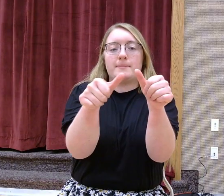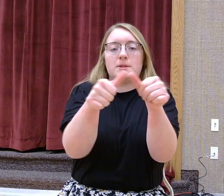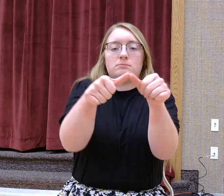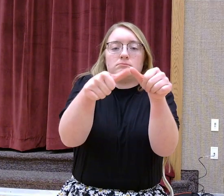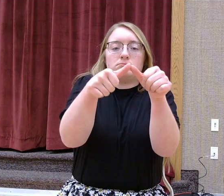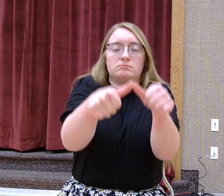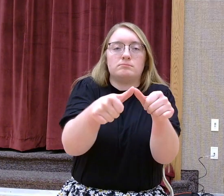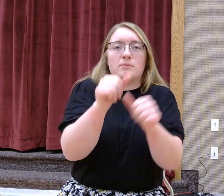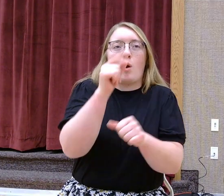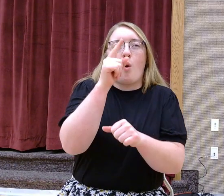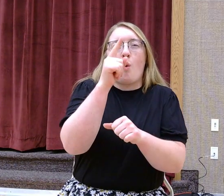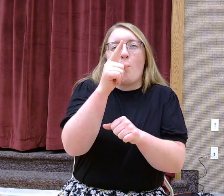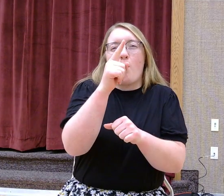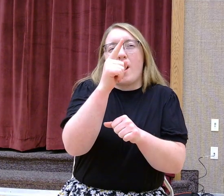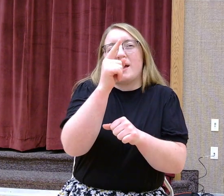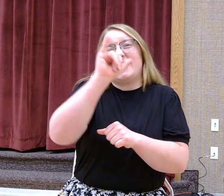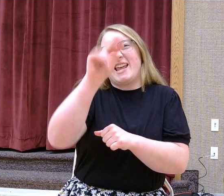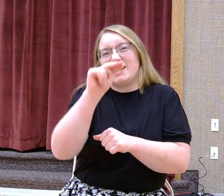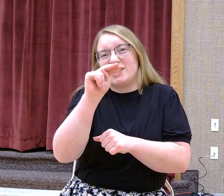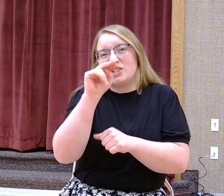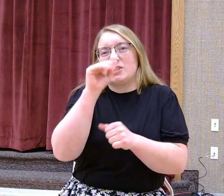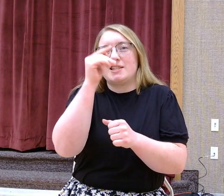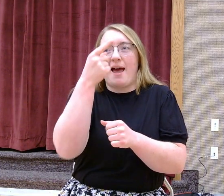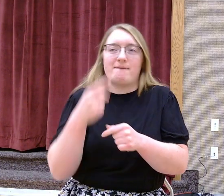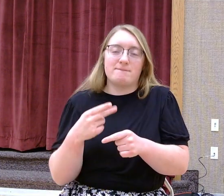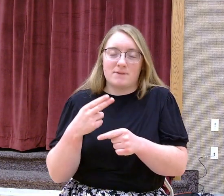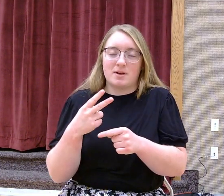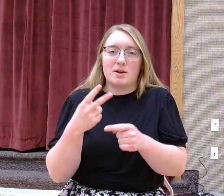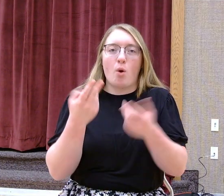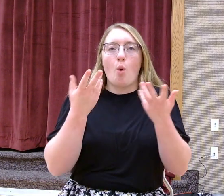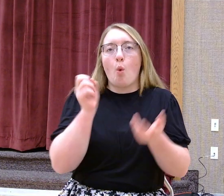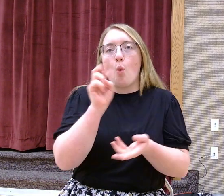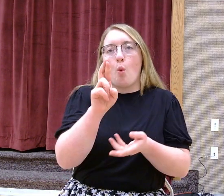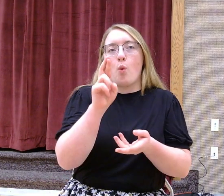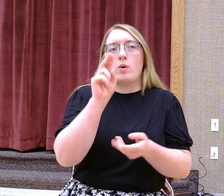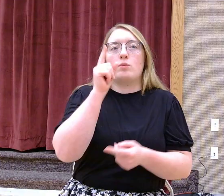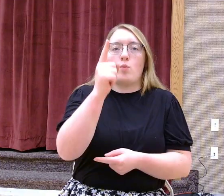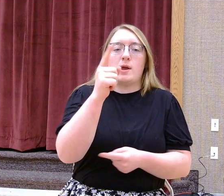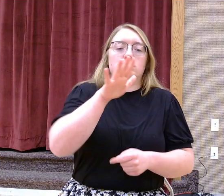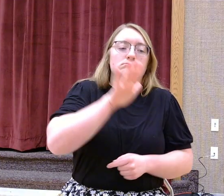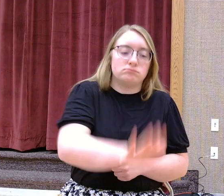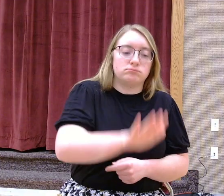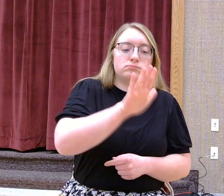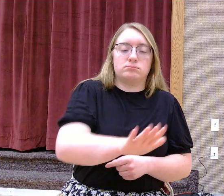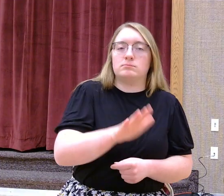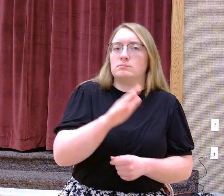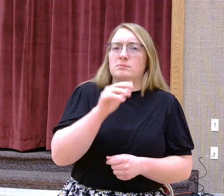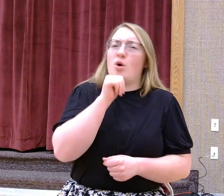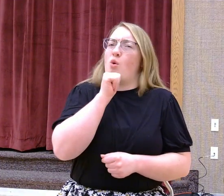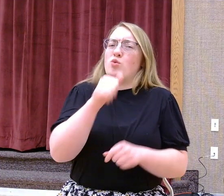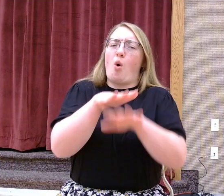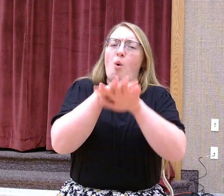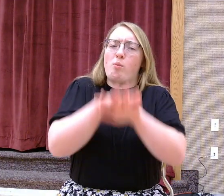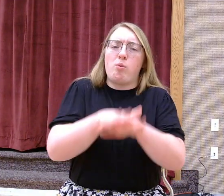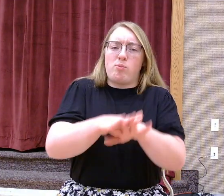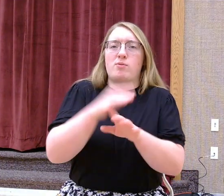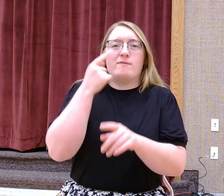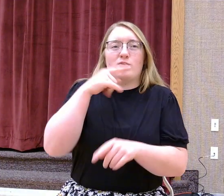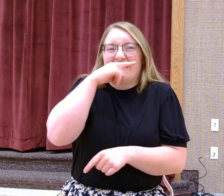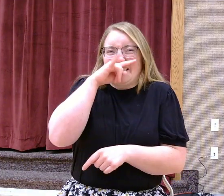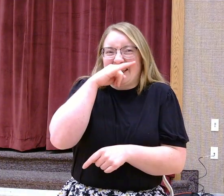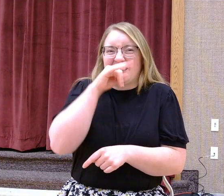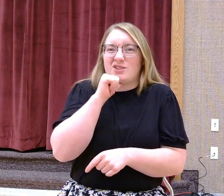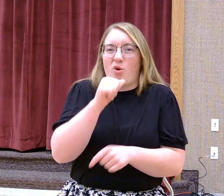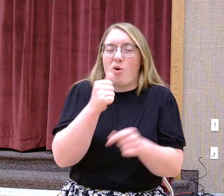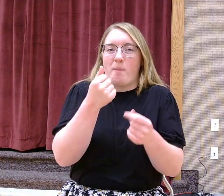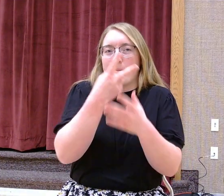inches. Or you can use 1 hand and do CPR. You're not going to do this on a little child, okay?